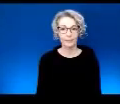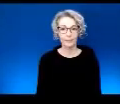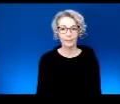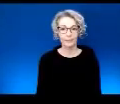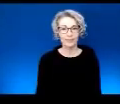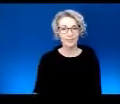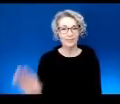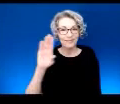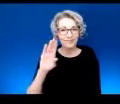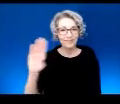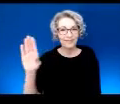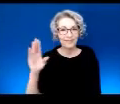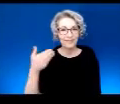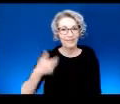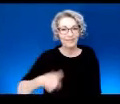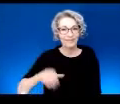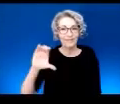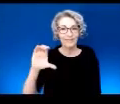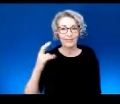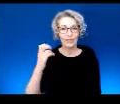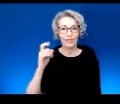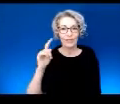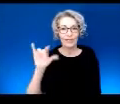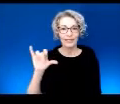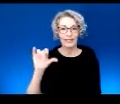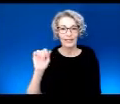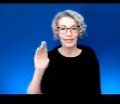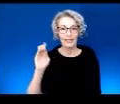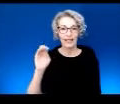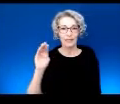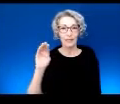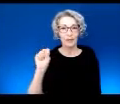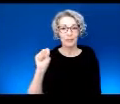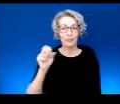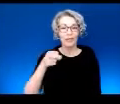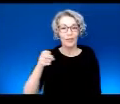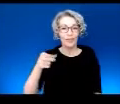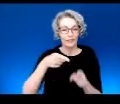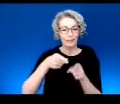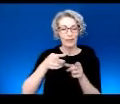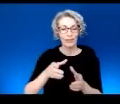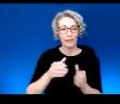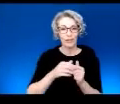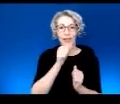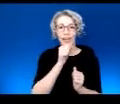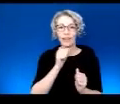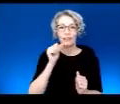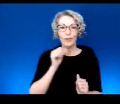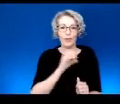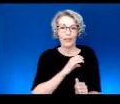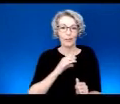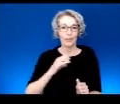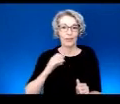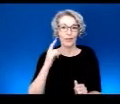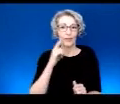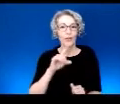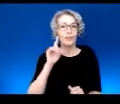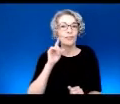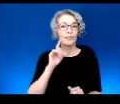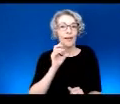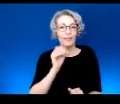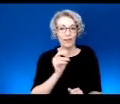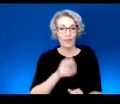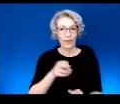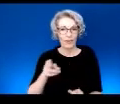Hello, my name is Christy Abrams, and I am the Hard of Hearing Specialist with the Arizona Commission for the Deaf and the Hard of